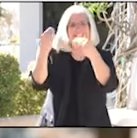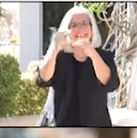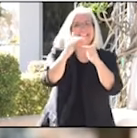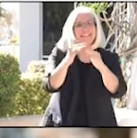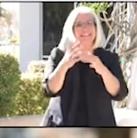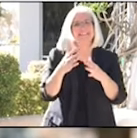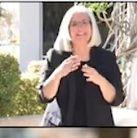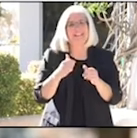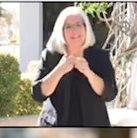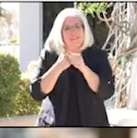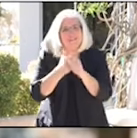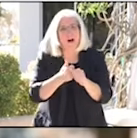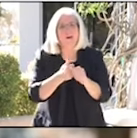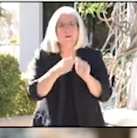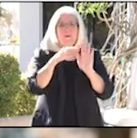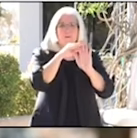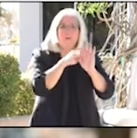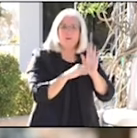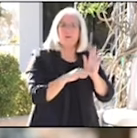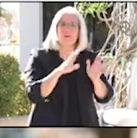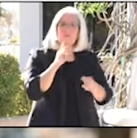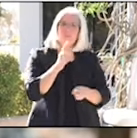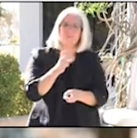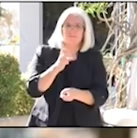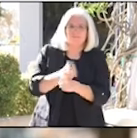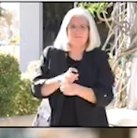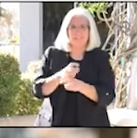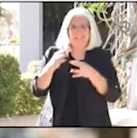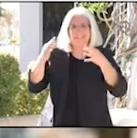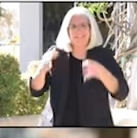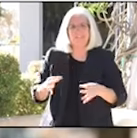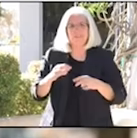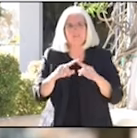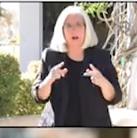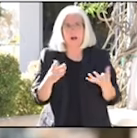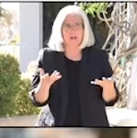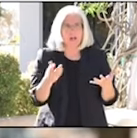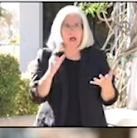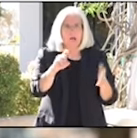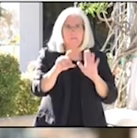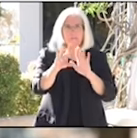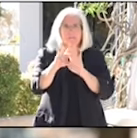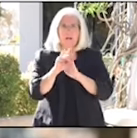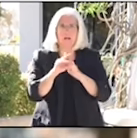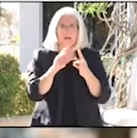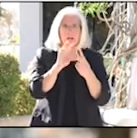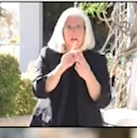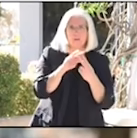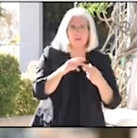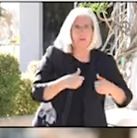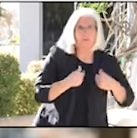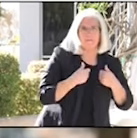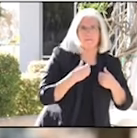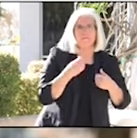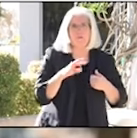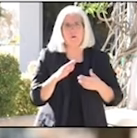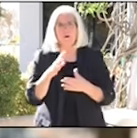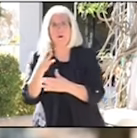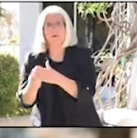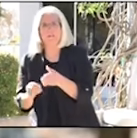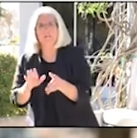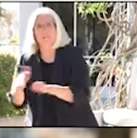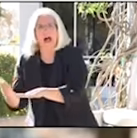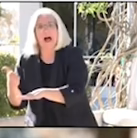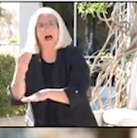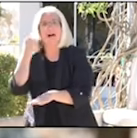of life and death, and we must slow this train or it will derail. But I am confident that together